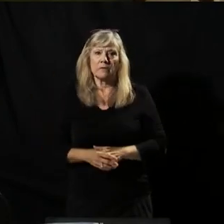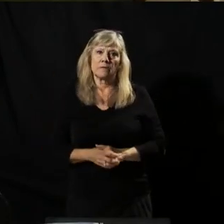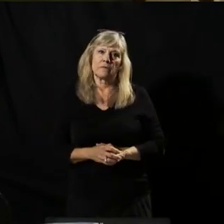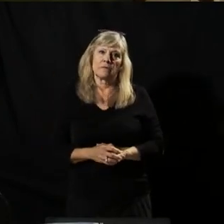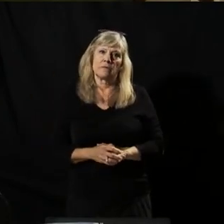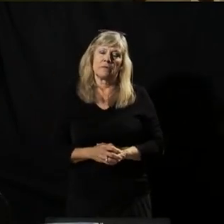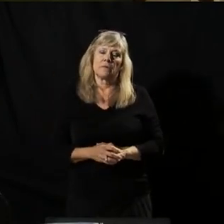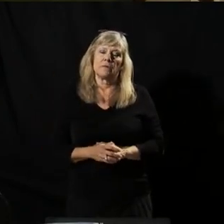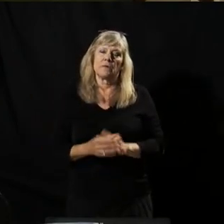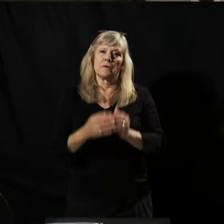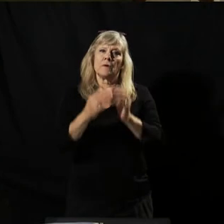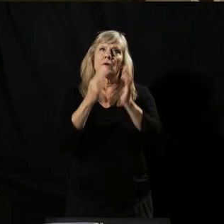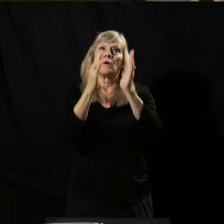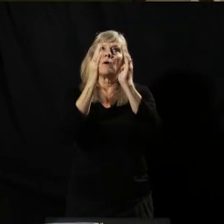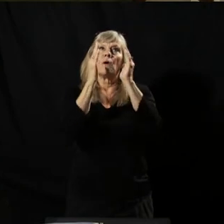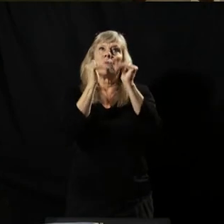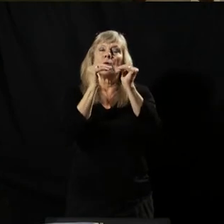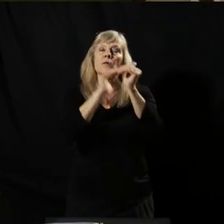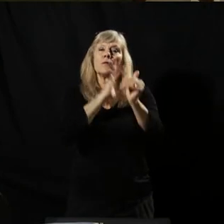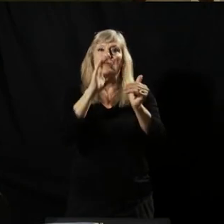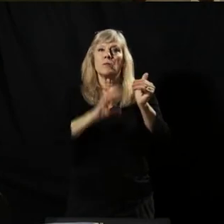may Christ the Lord